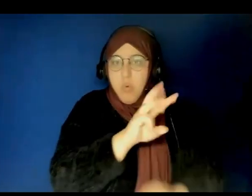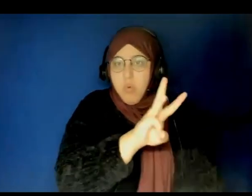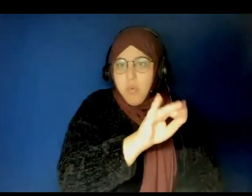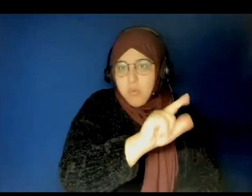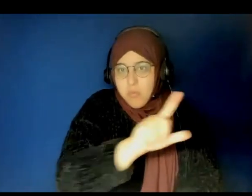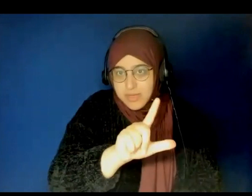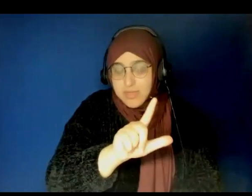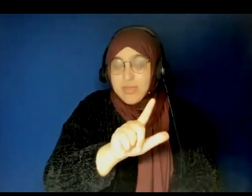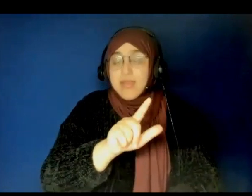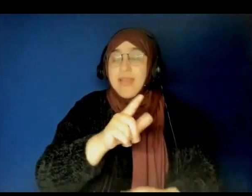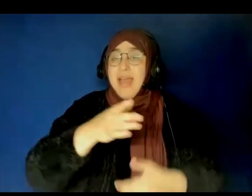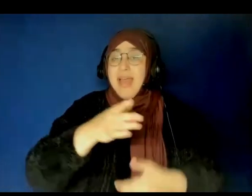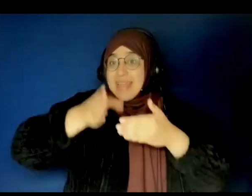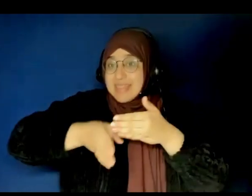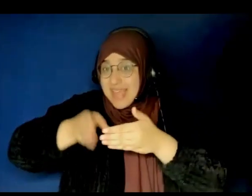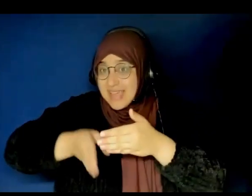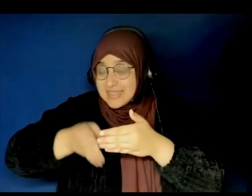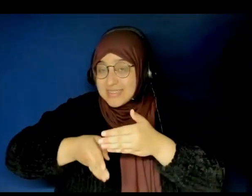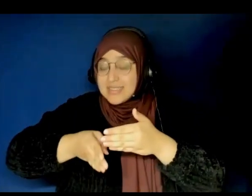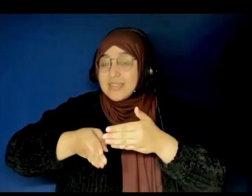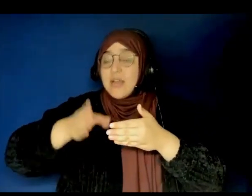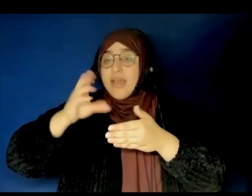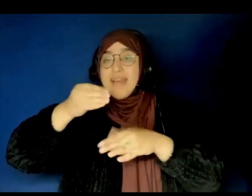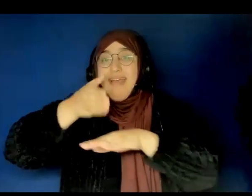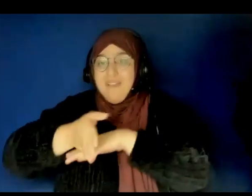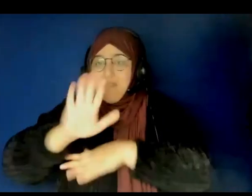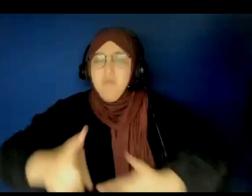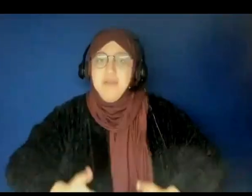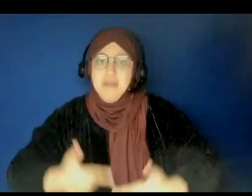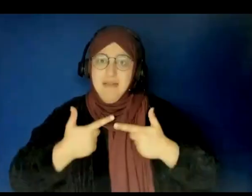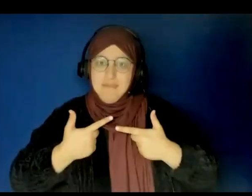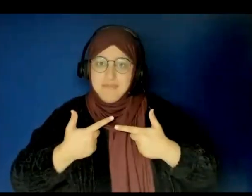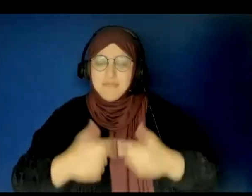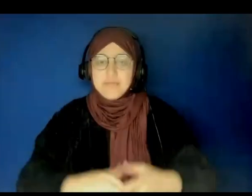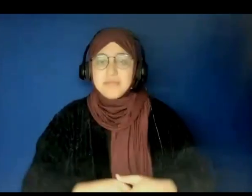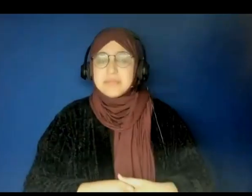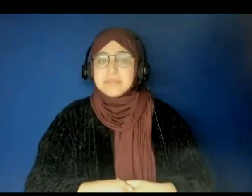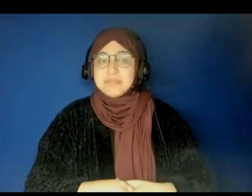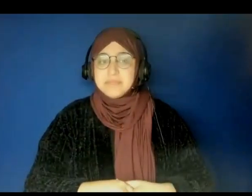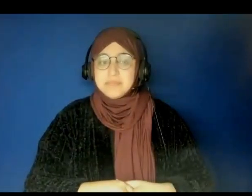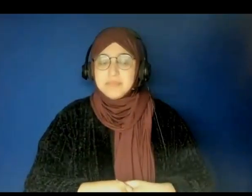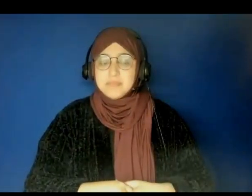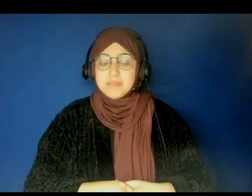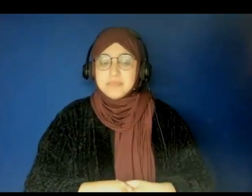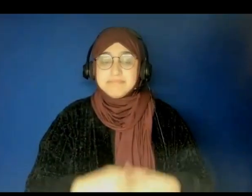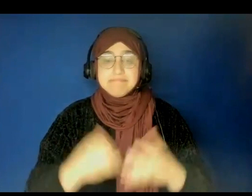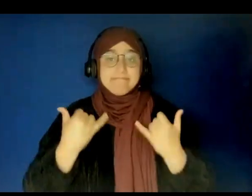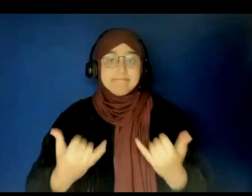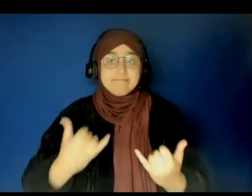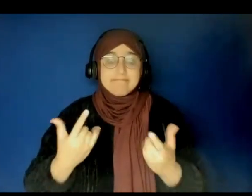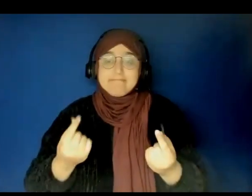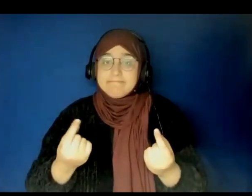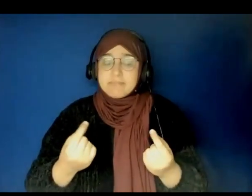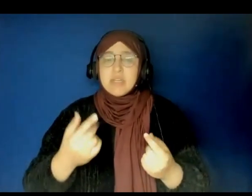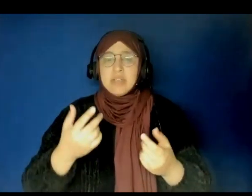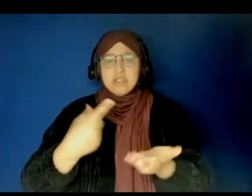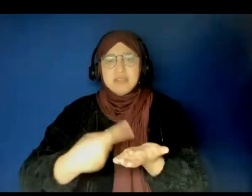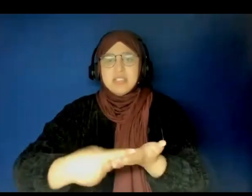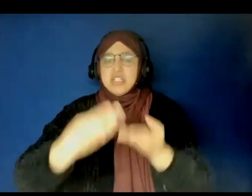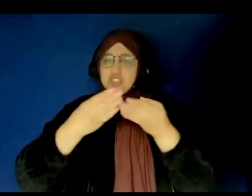and after your life. So today, we want to talk about the general topic